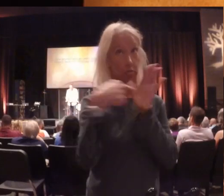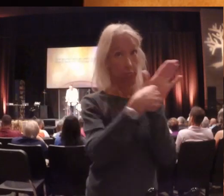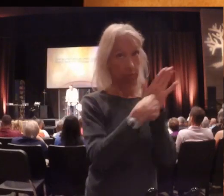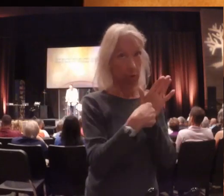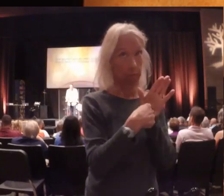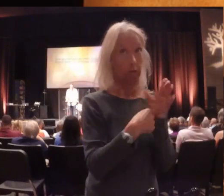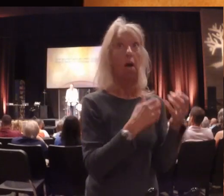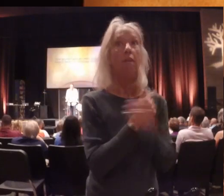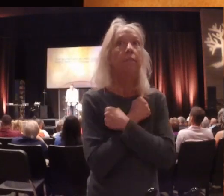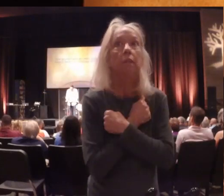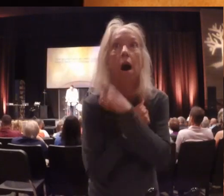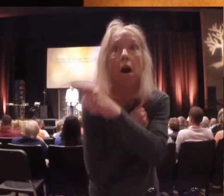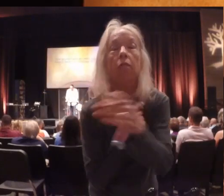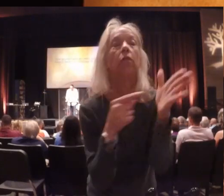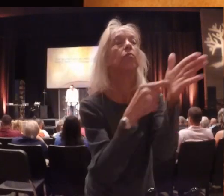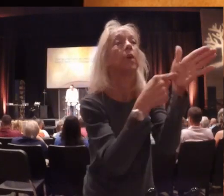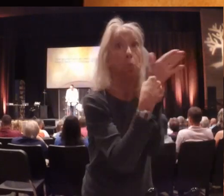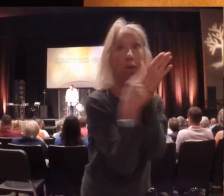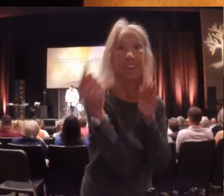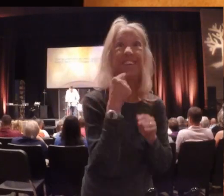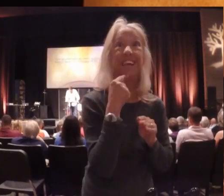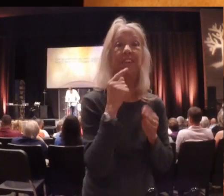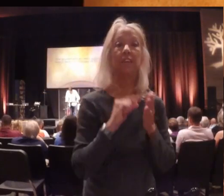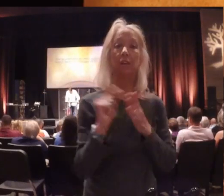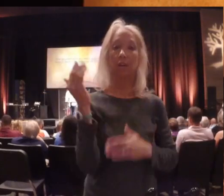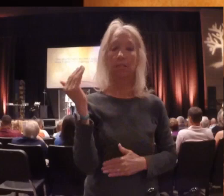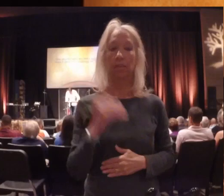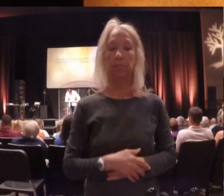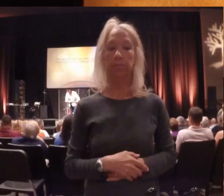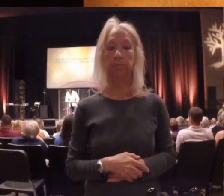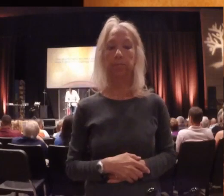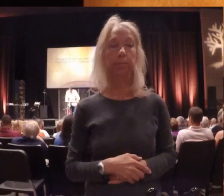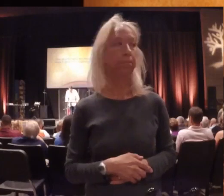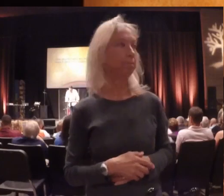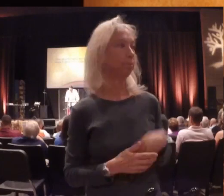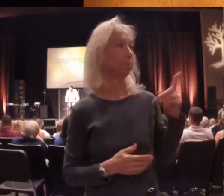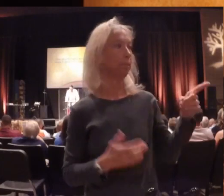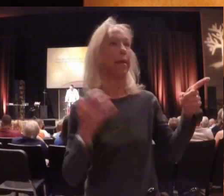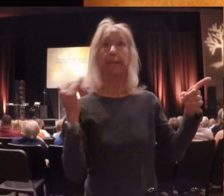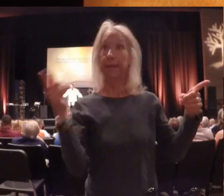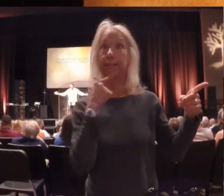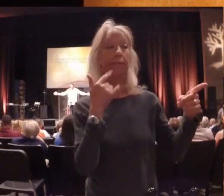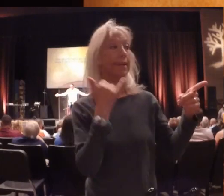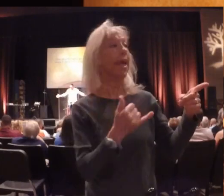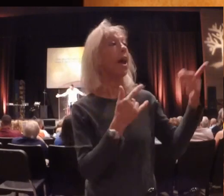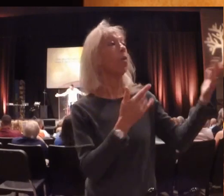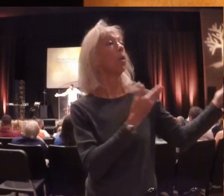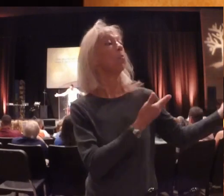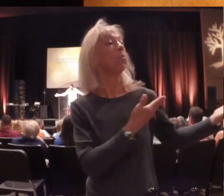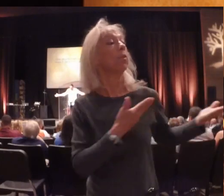I love his demand. Let's look at verse 15. But now, Elisha says, bring me a